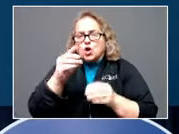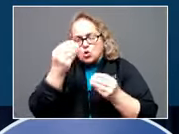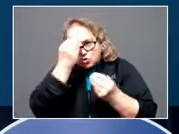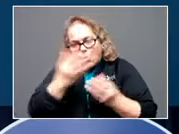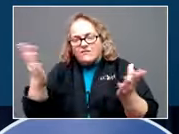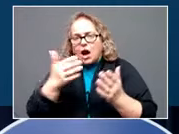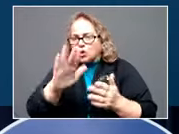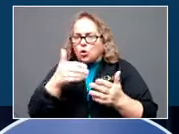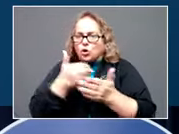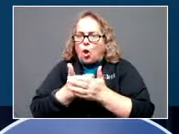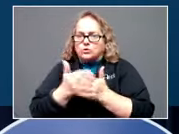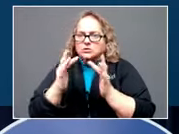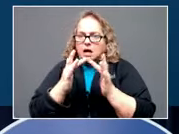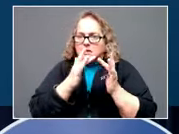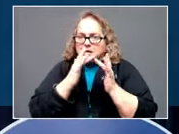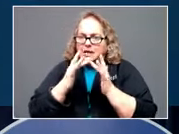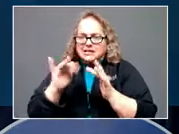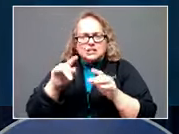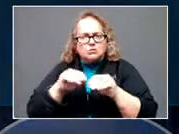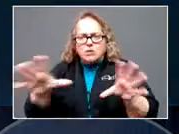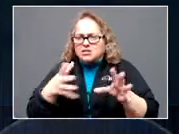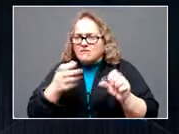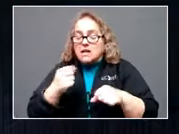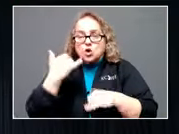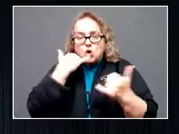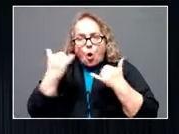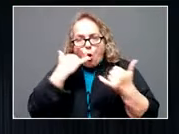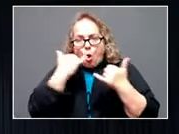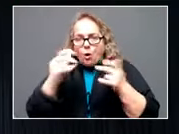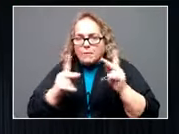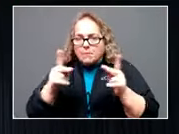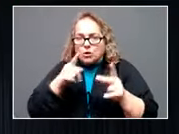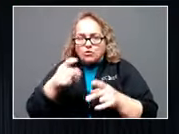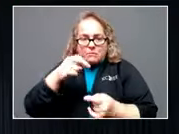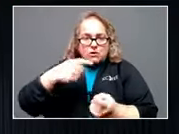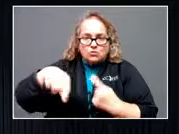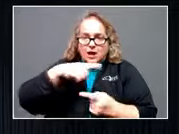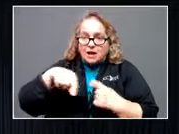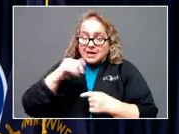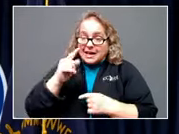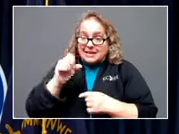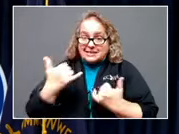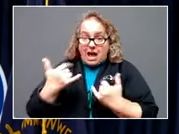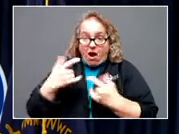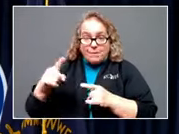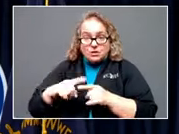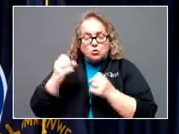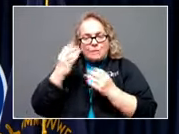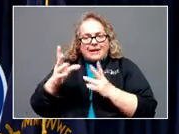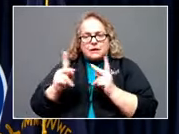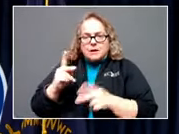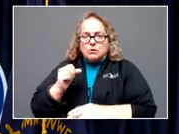up the phone and call everybody you have been around recently. And listen, this is happening to a ton of people. So there doesn't need to be any